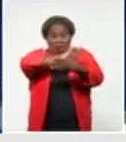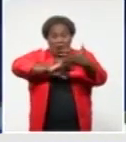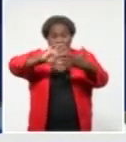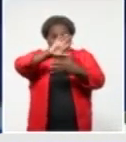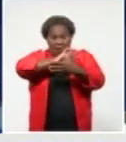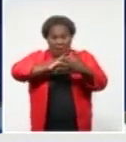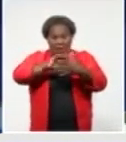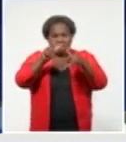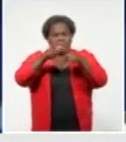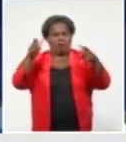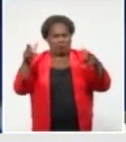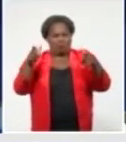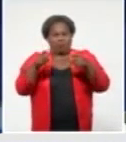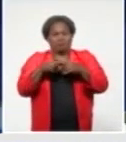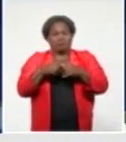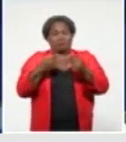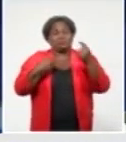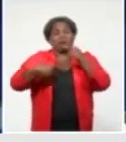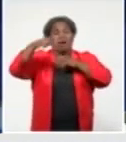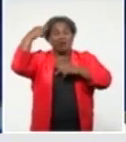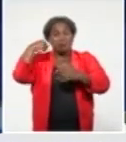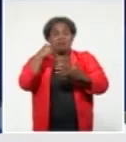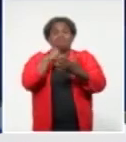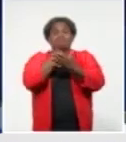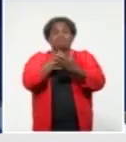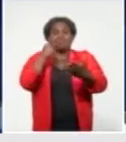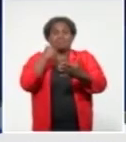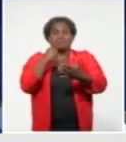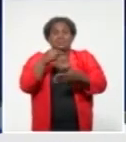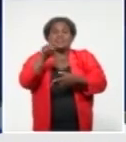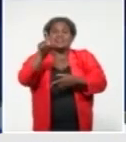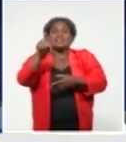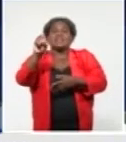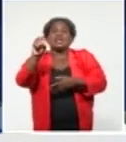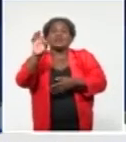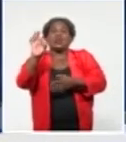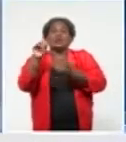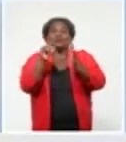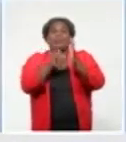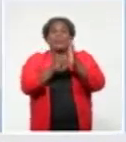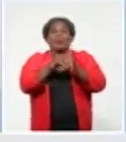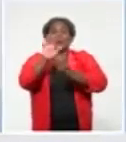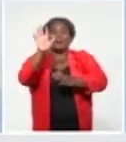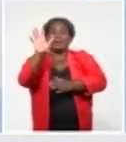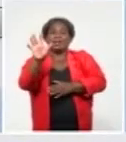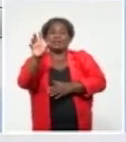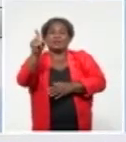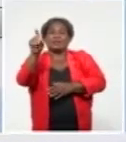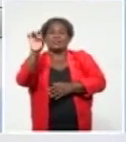the 54% of worldwide diagnosed cases, since it confirmed